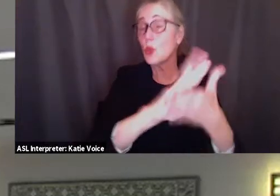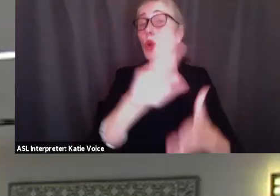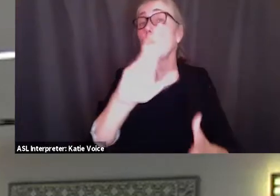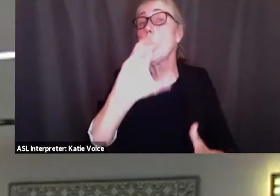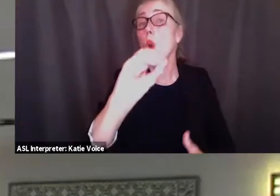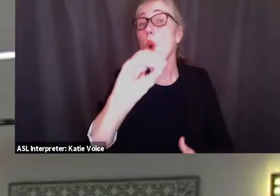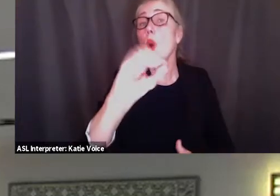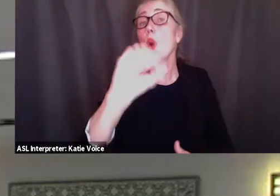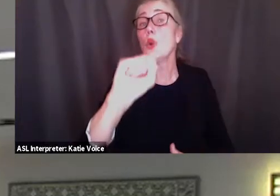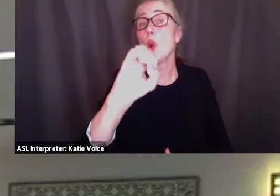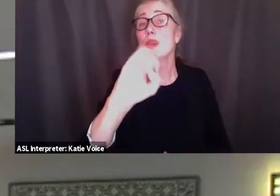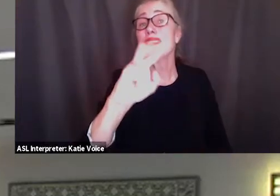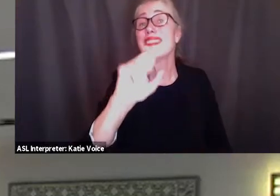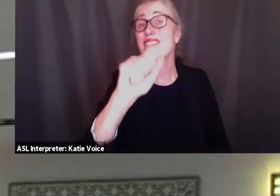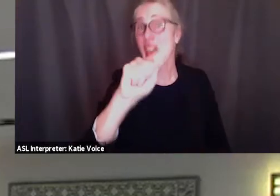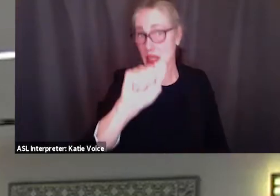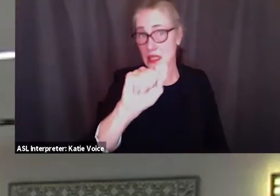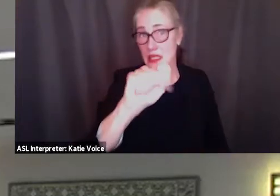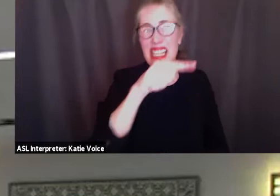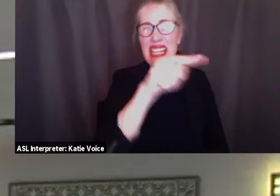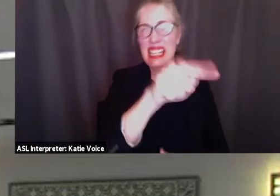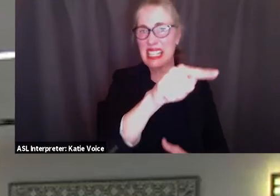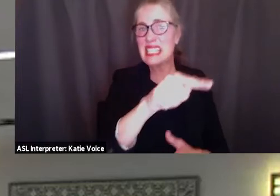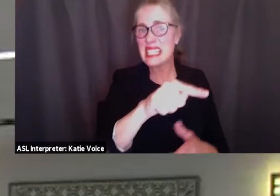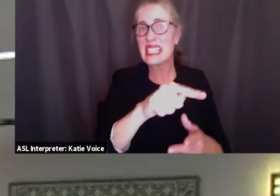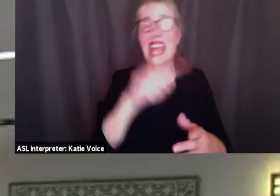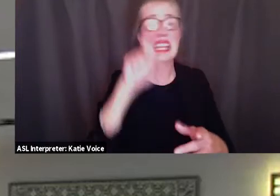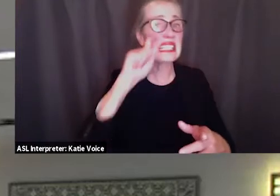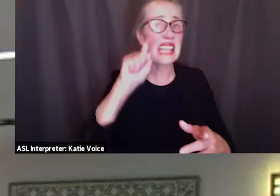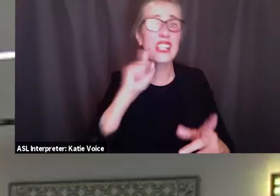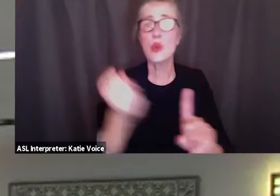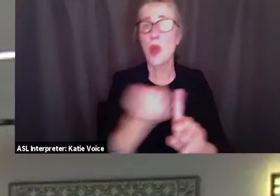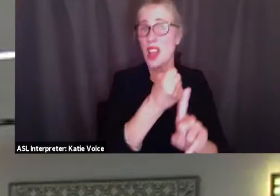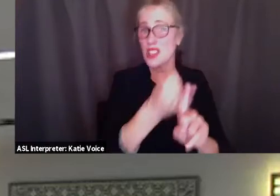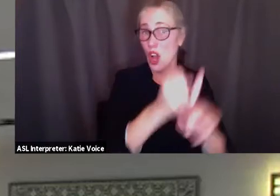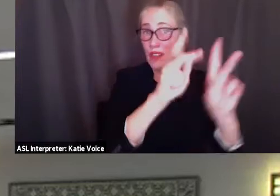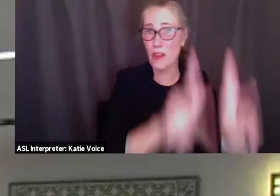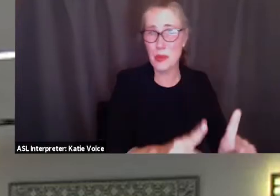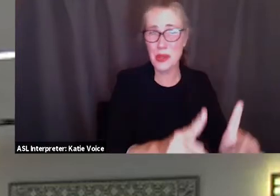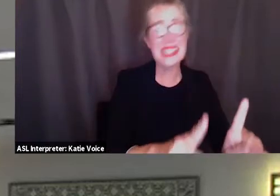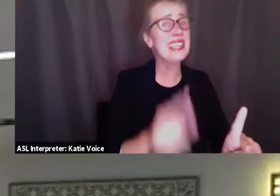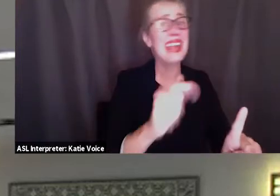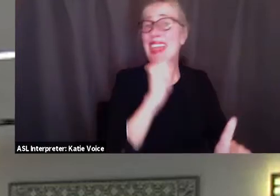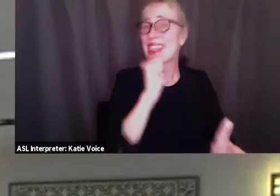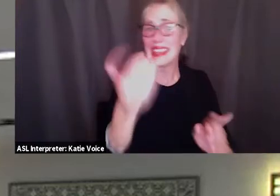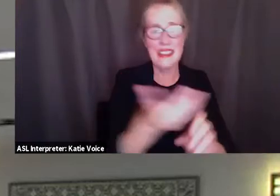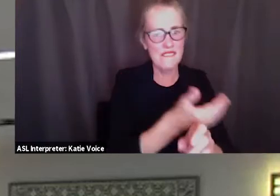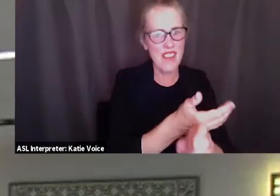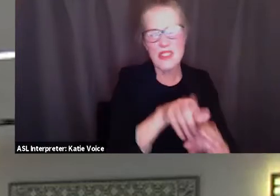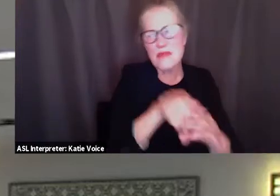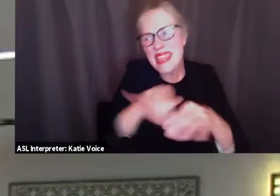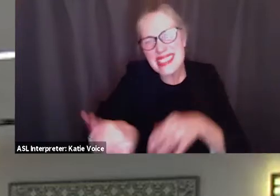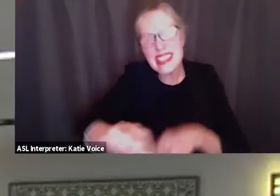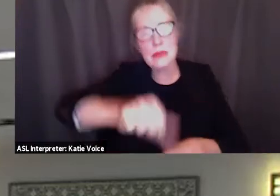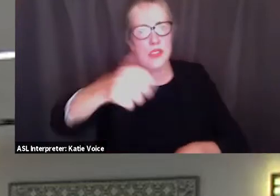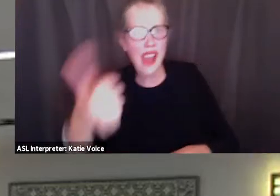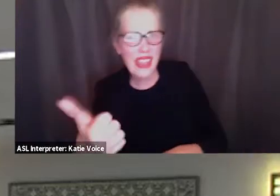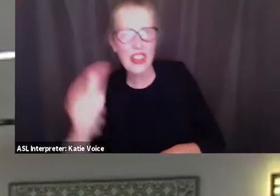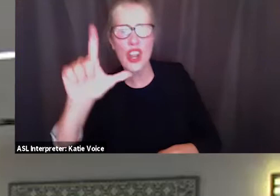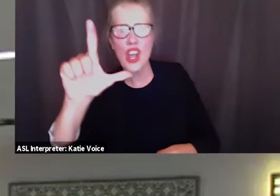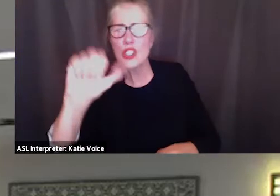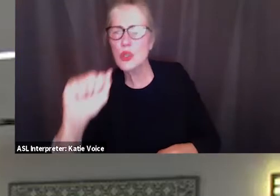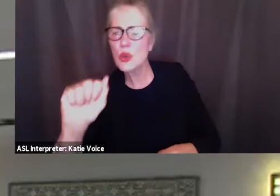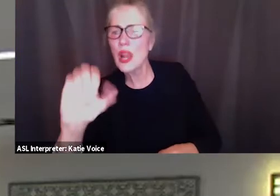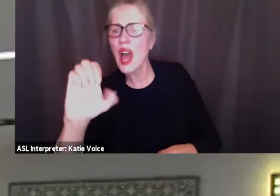affairs that are going on in the district between admin and teachers, those need to come out too. And any kids that have been